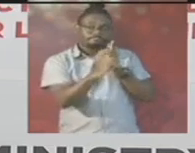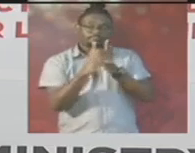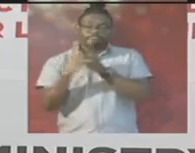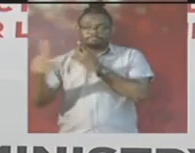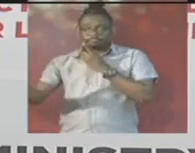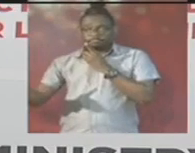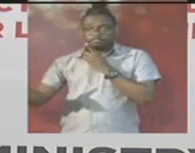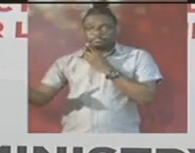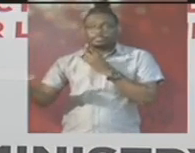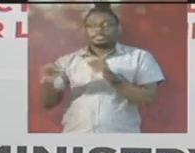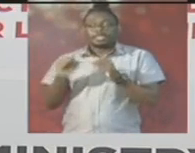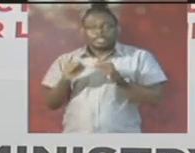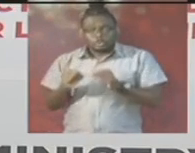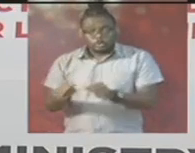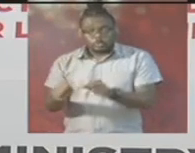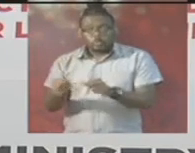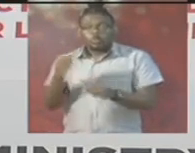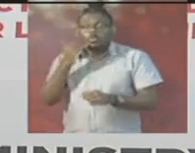and gentlemen, if you are ill.